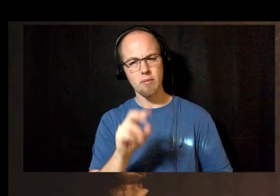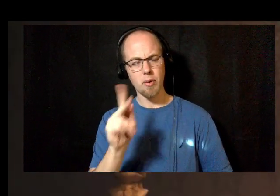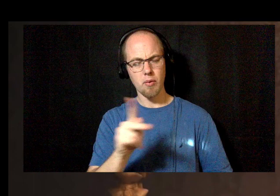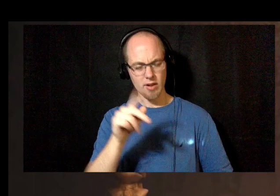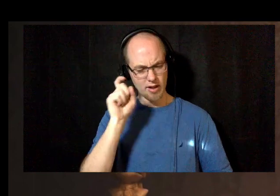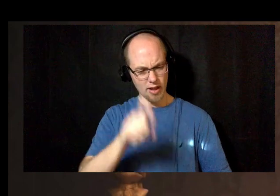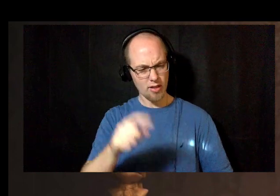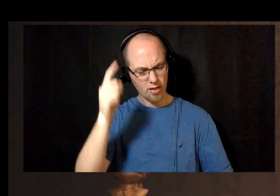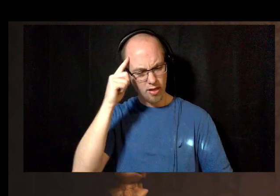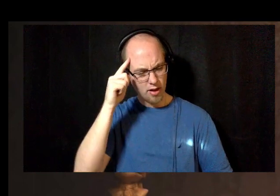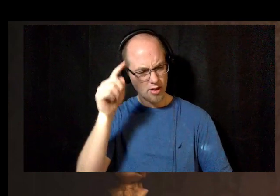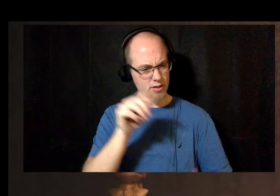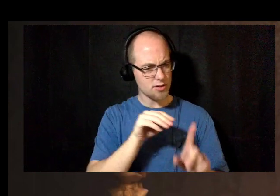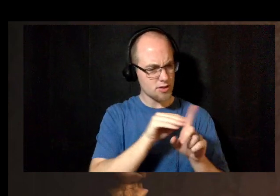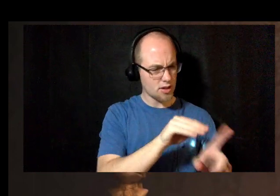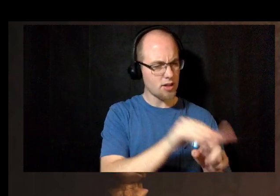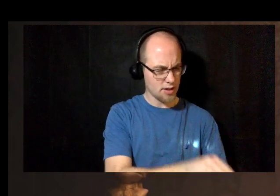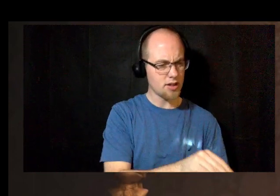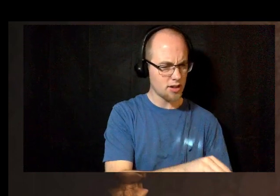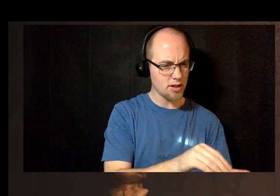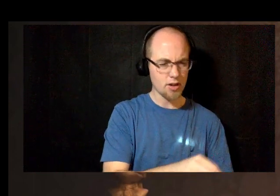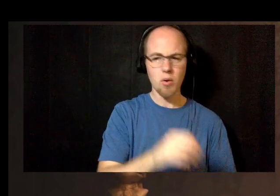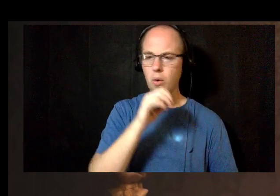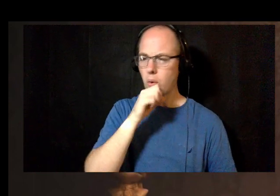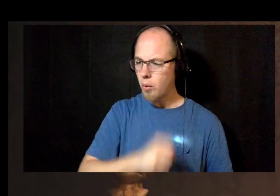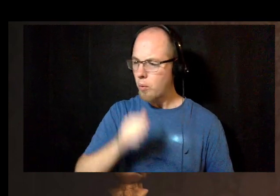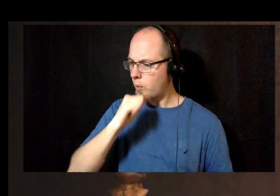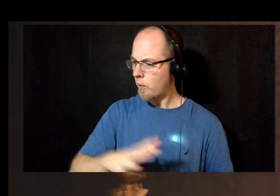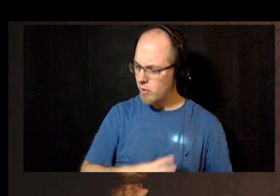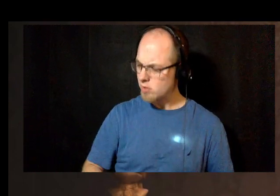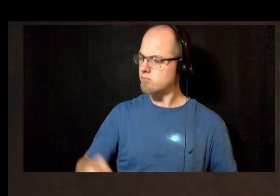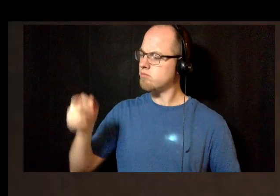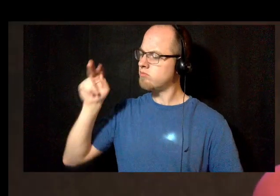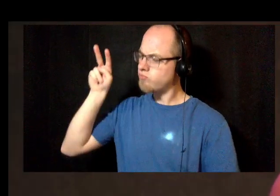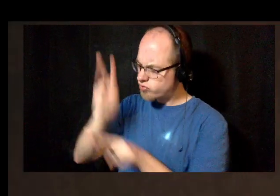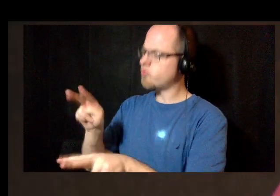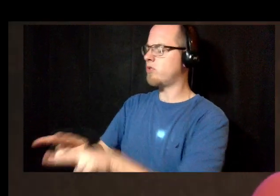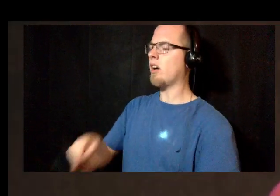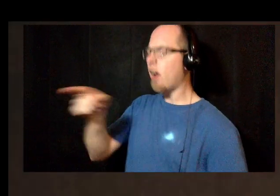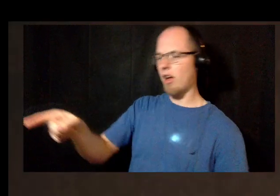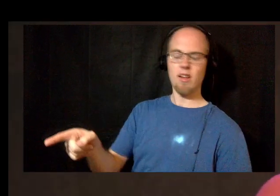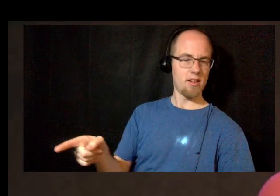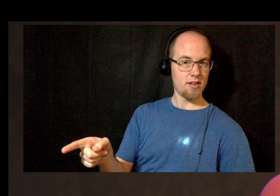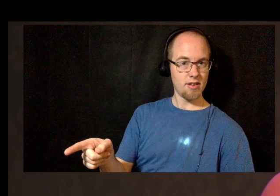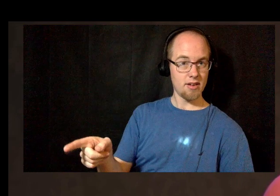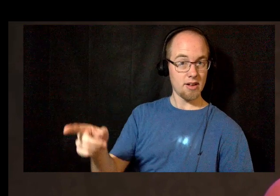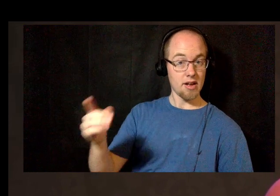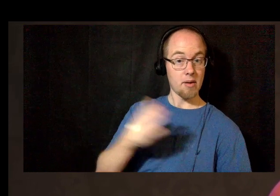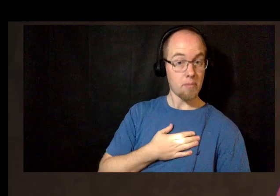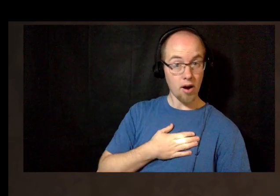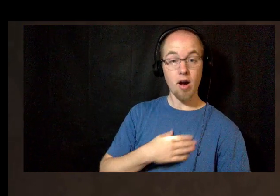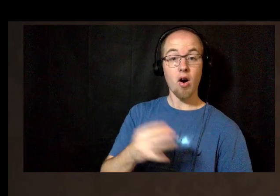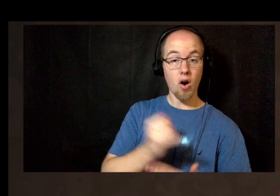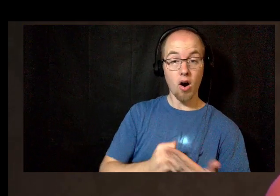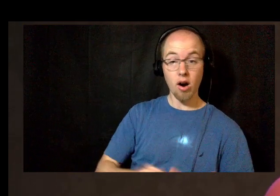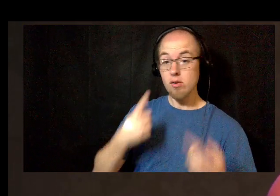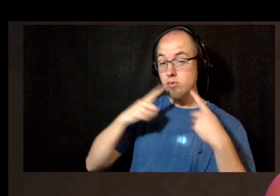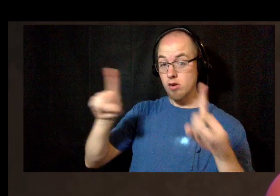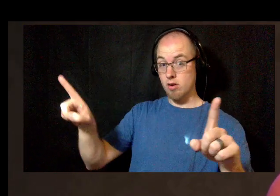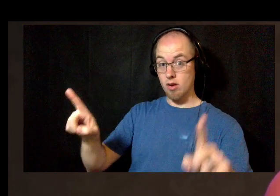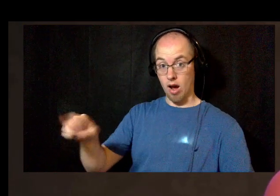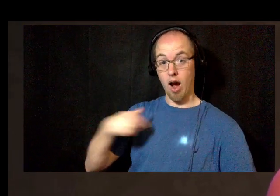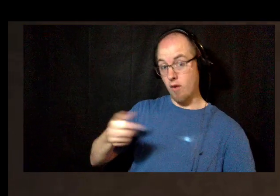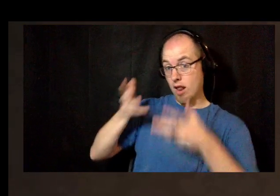in the direction of old ladies being brutally fist-fucked? Is that my artistic legacy? Is that what I'm going to